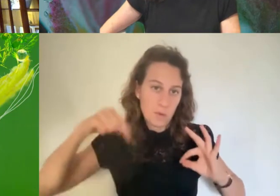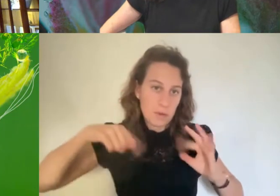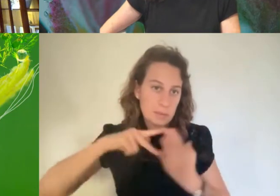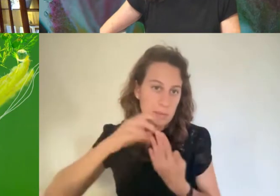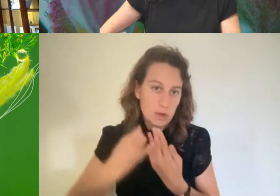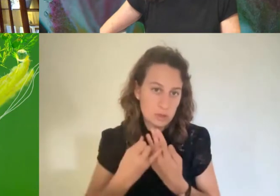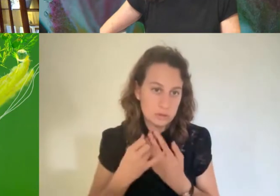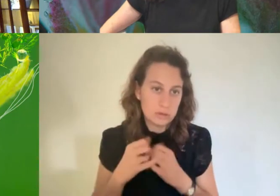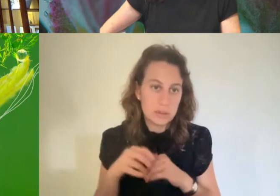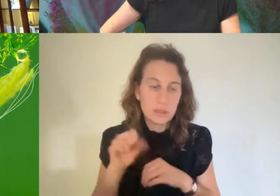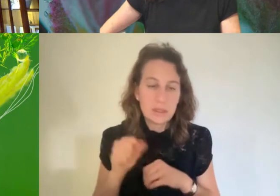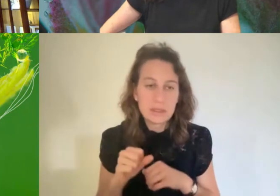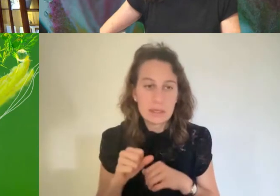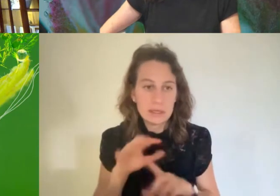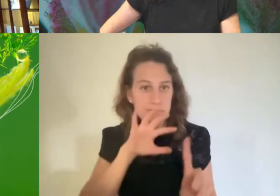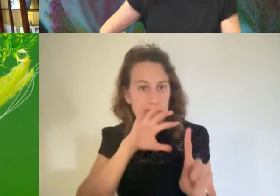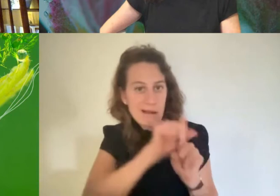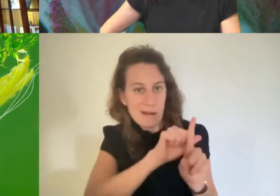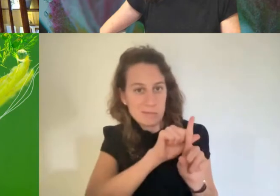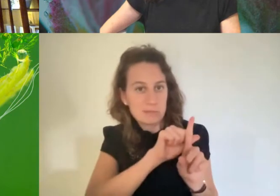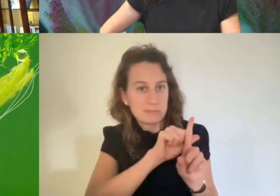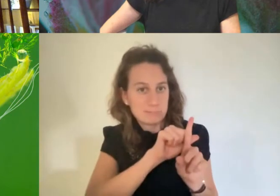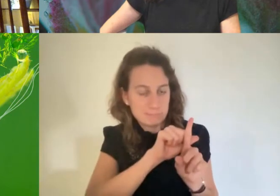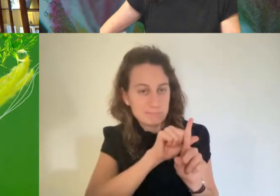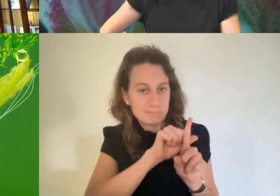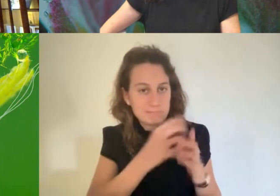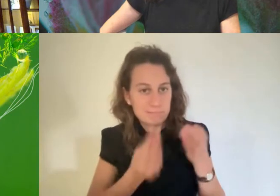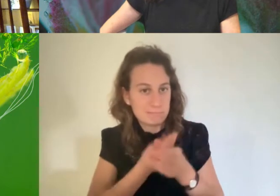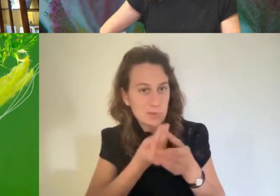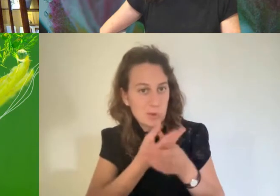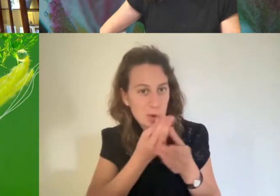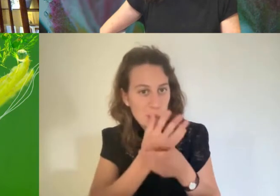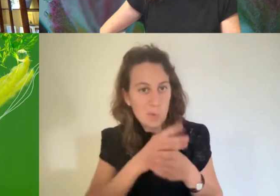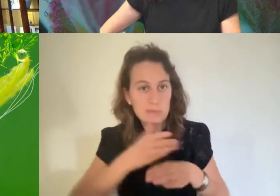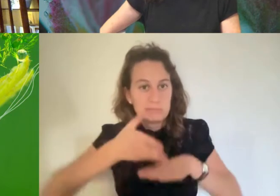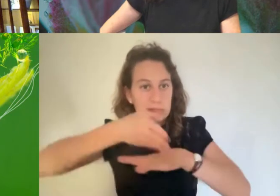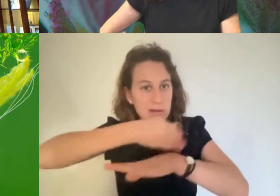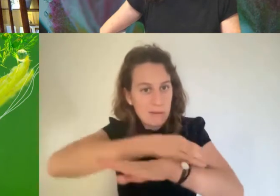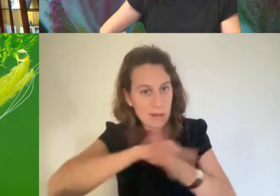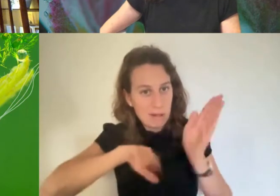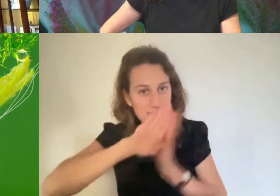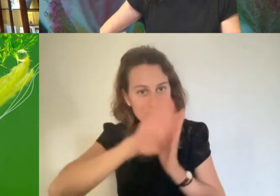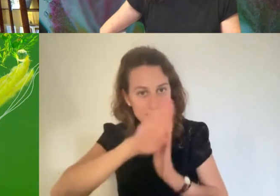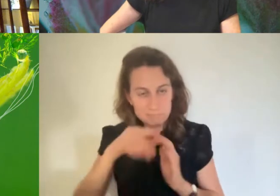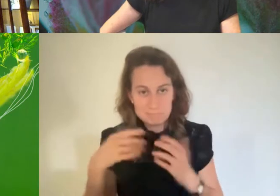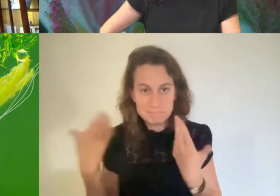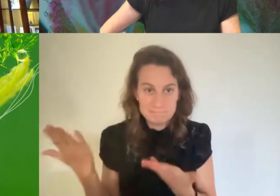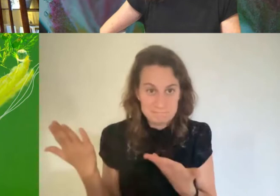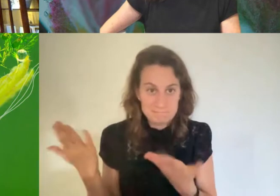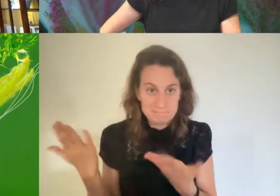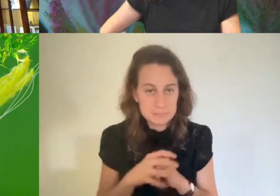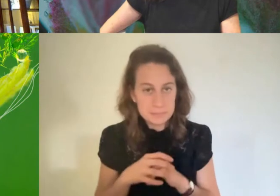were able to capture this whole growing and development progress with the grapevine.